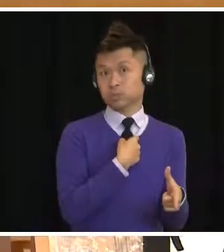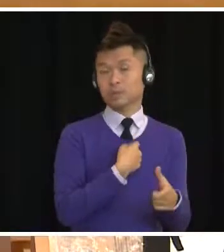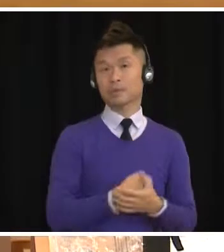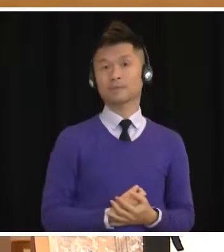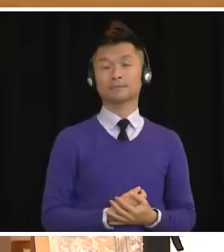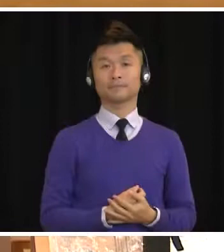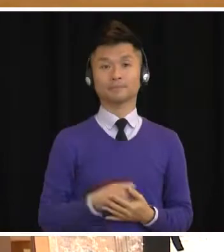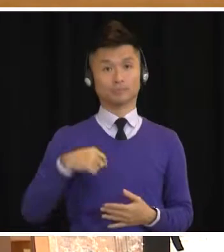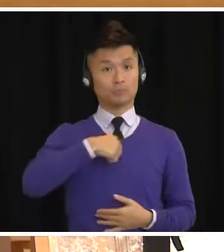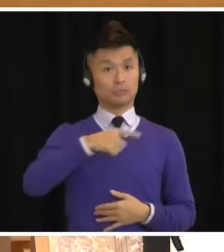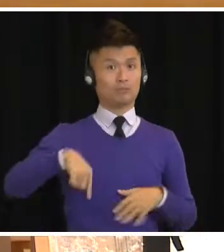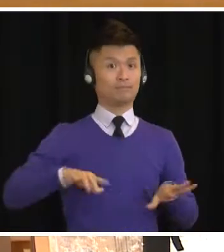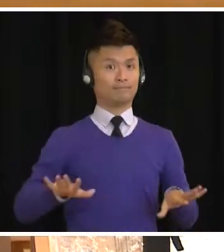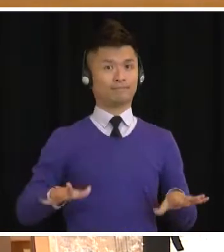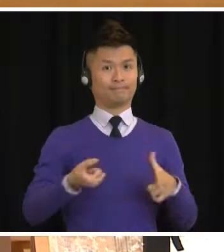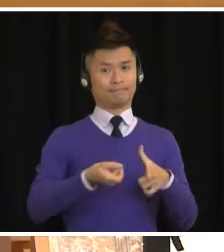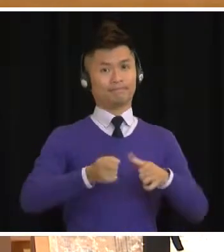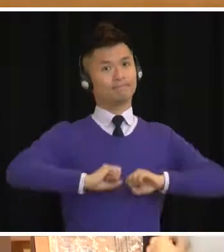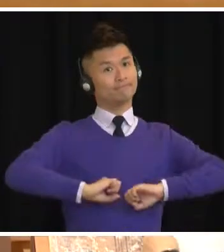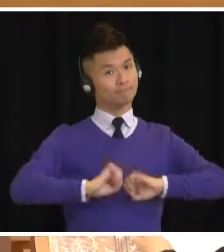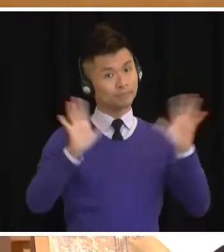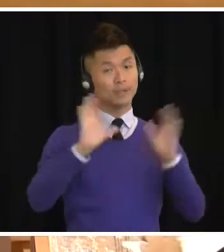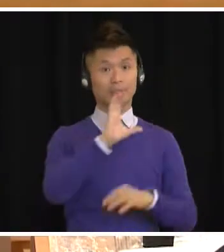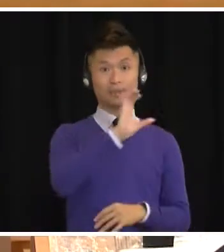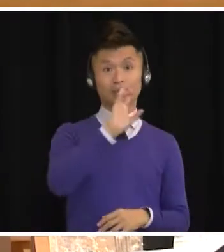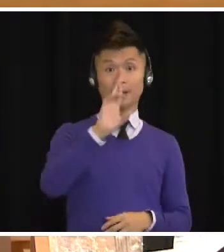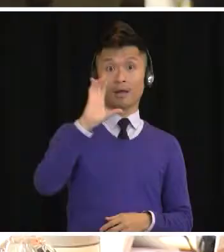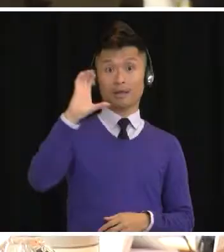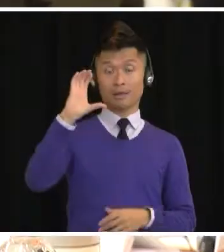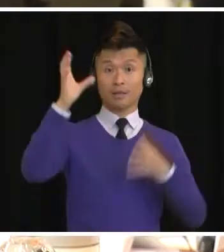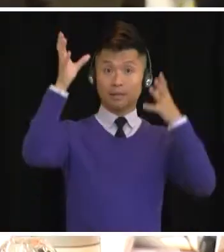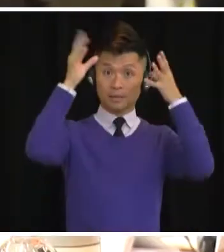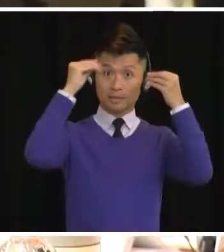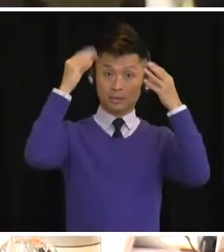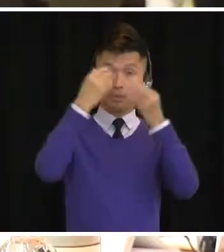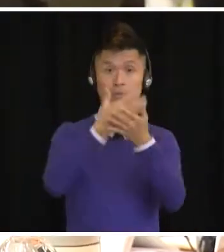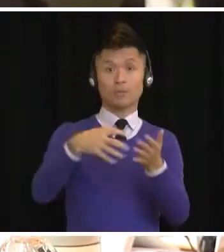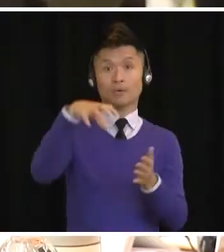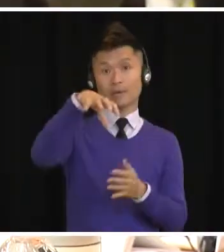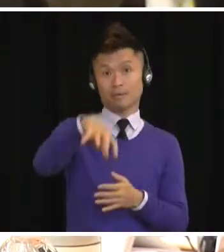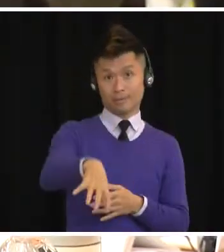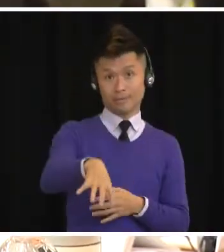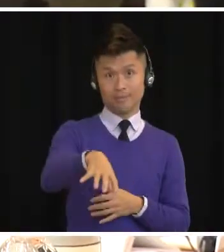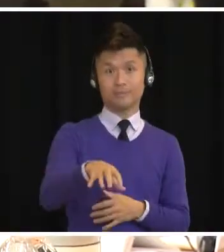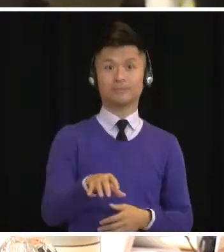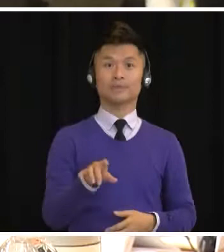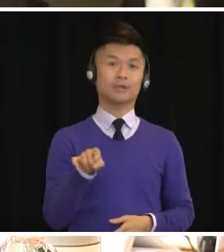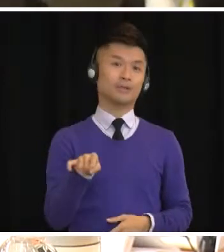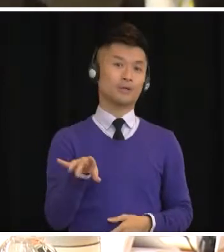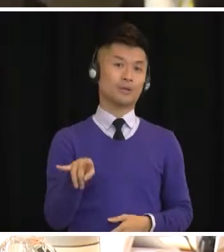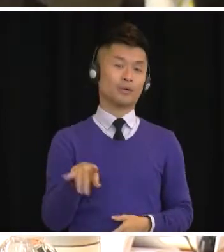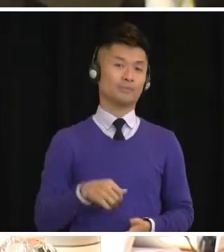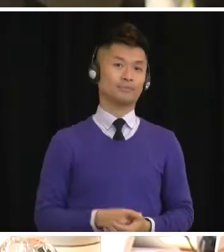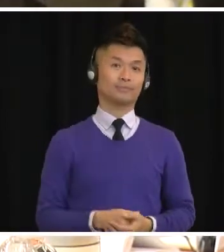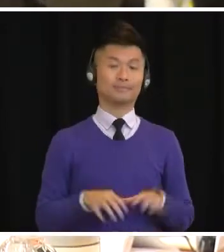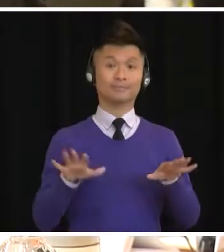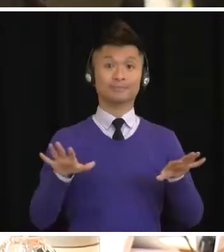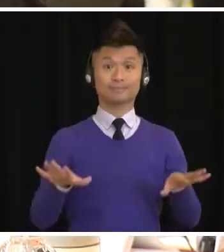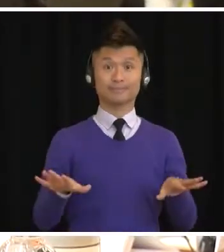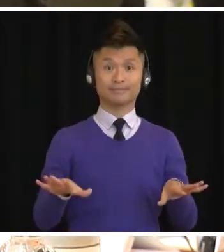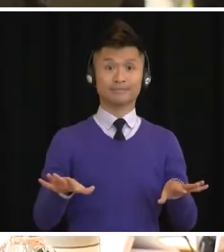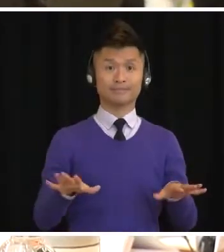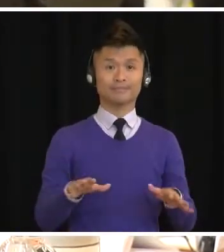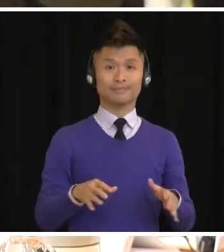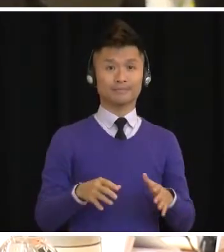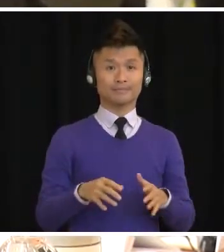about budget transparency. Well, such budgeting information is published on our CRC